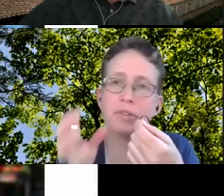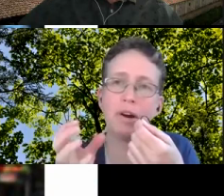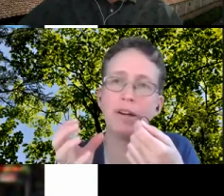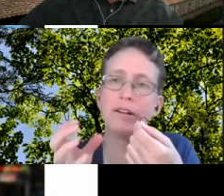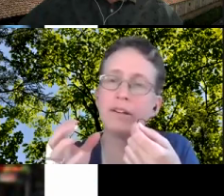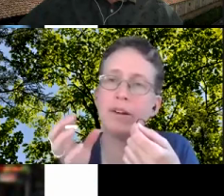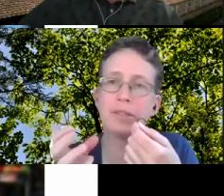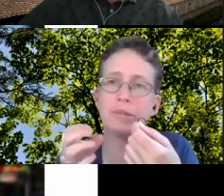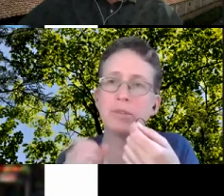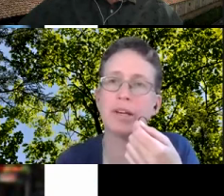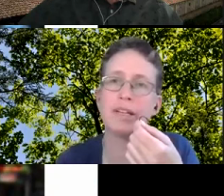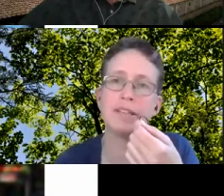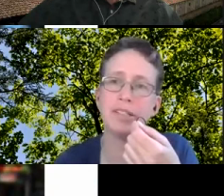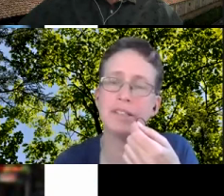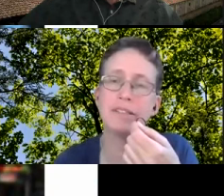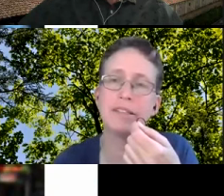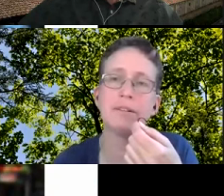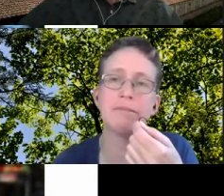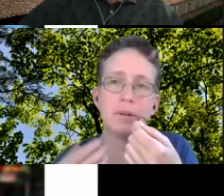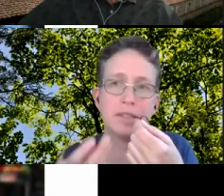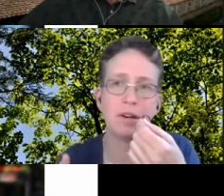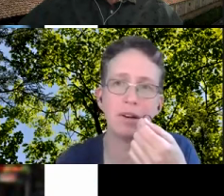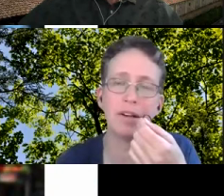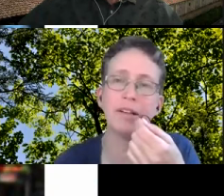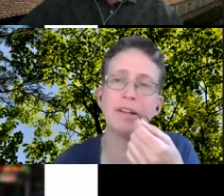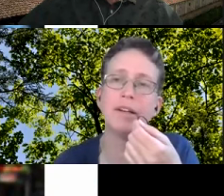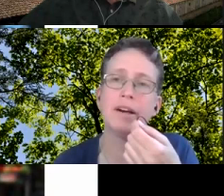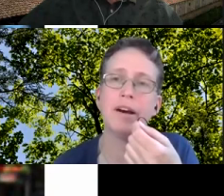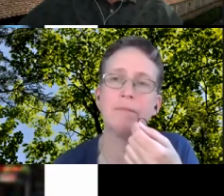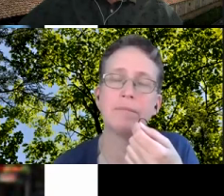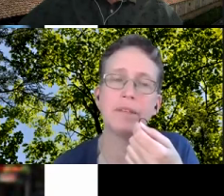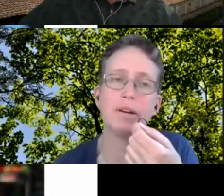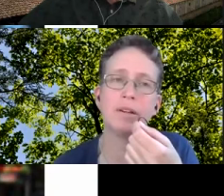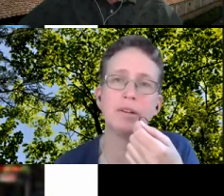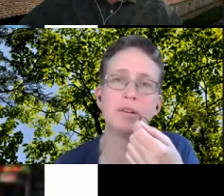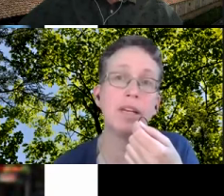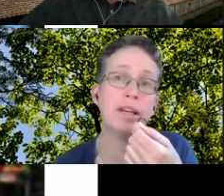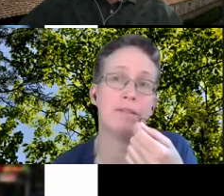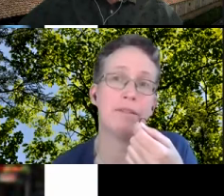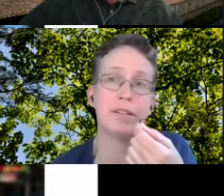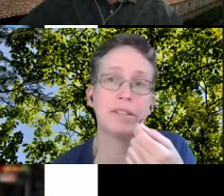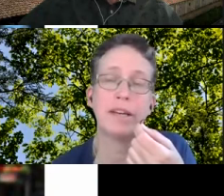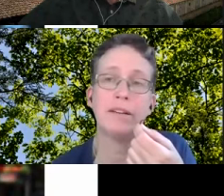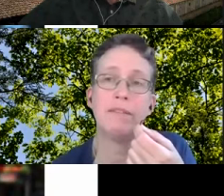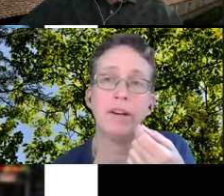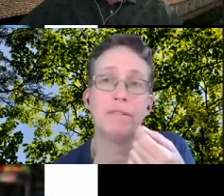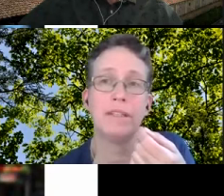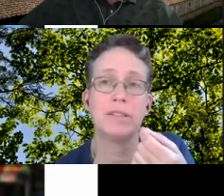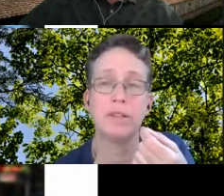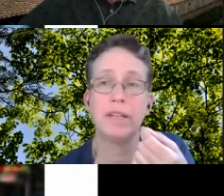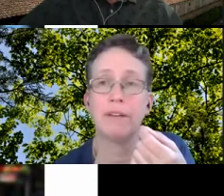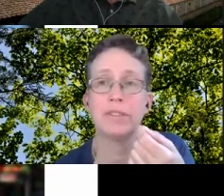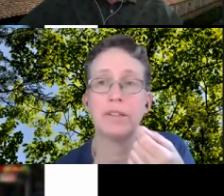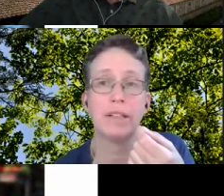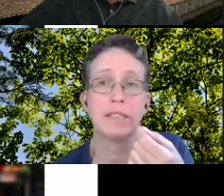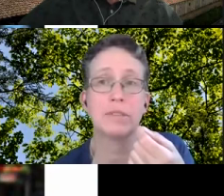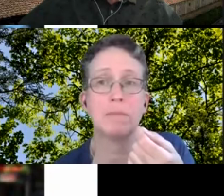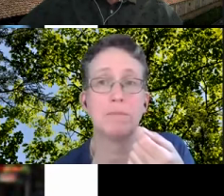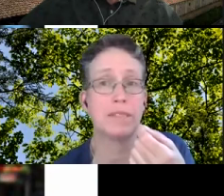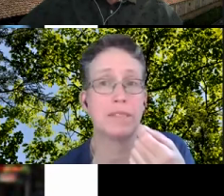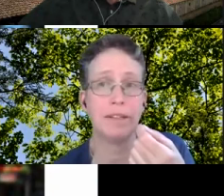of strong grassroots organizations that are focused on greening efforts, and very often these greening efforts are